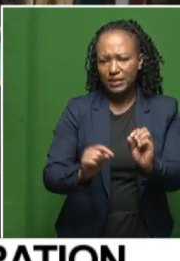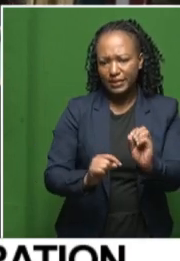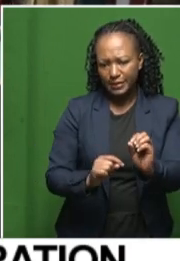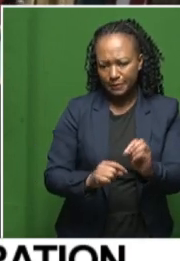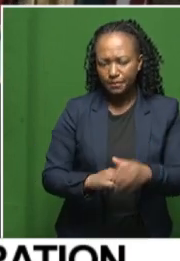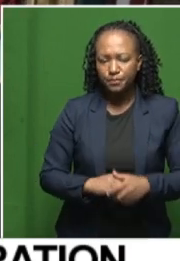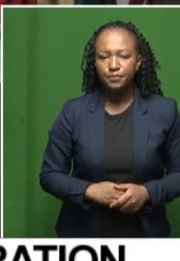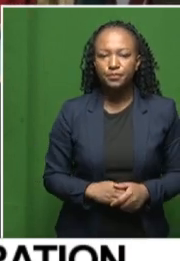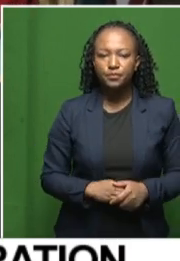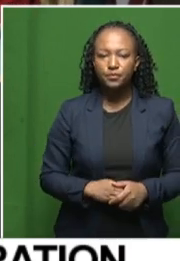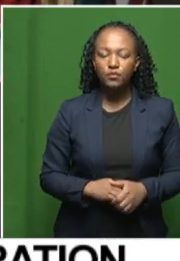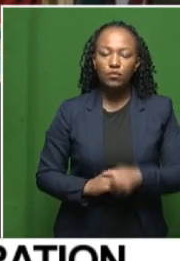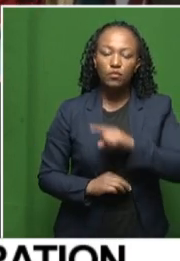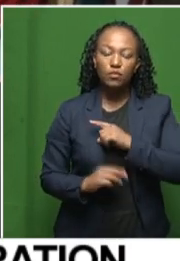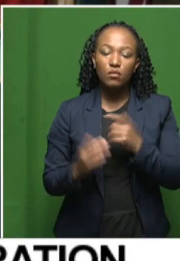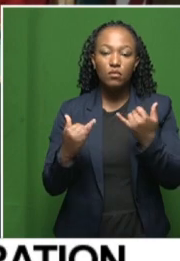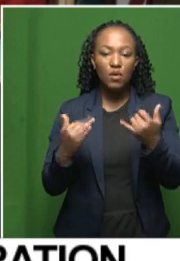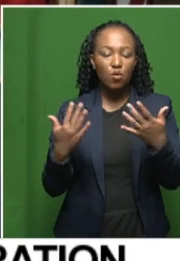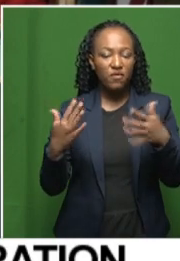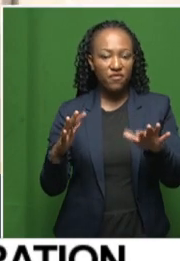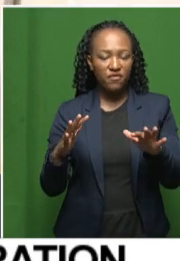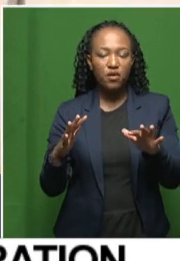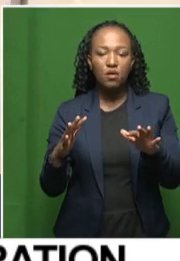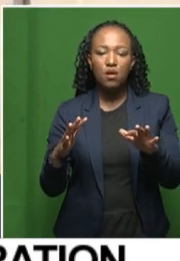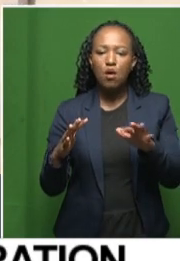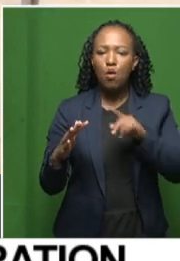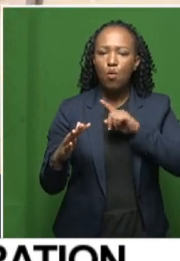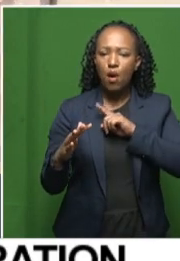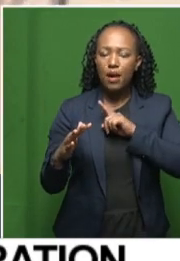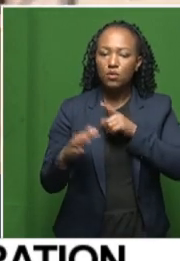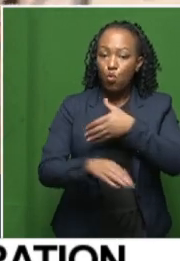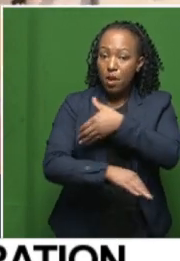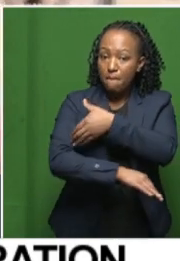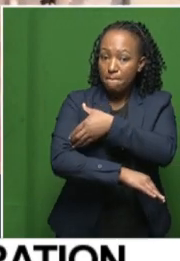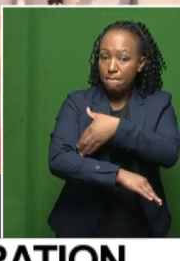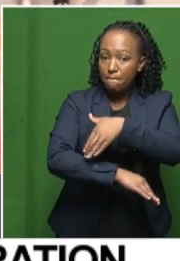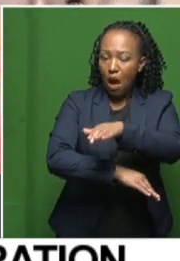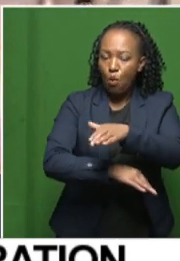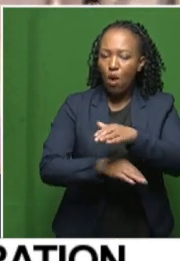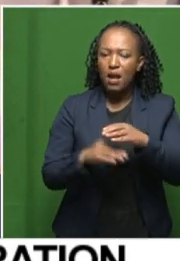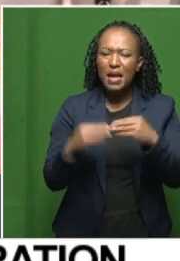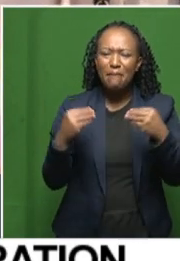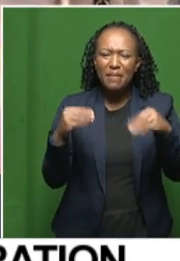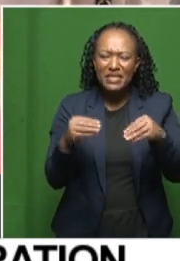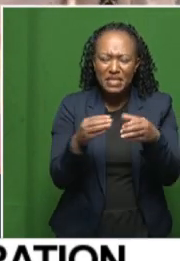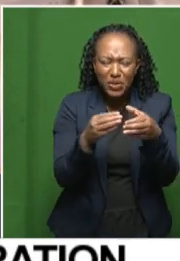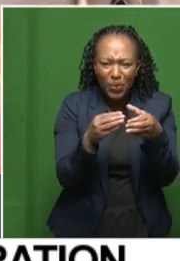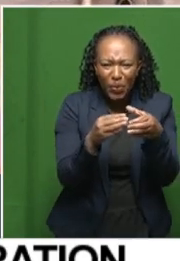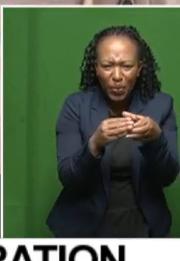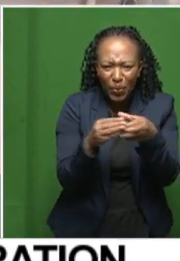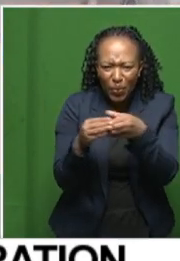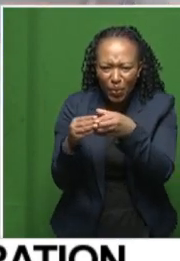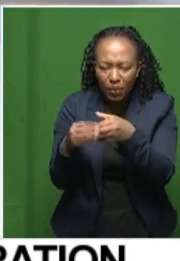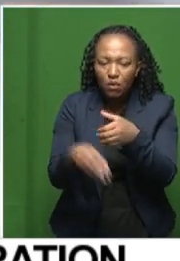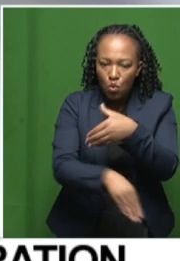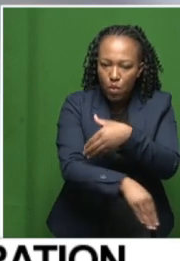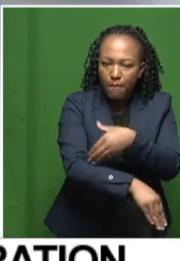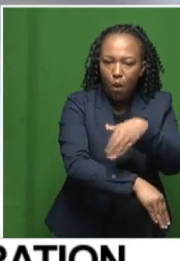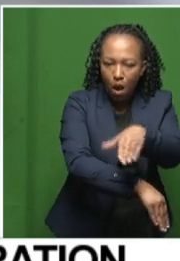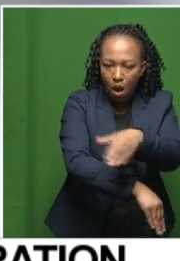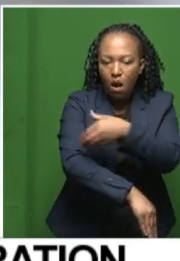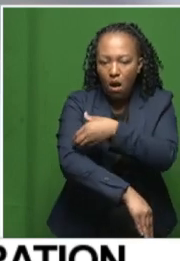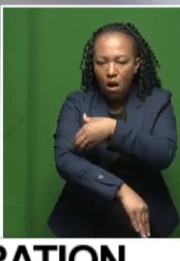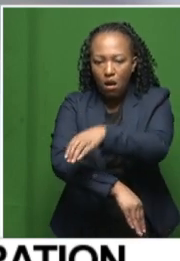see through our productive use partners, by empowering those small businesses in the communities and giving them the